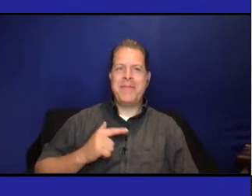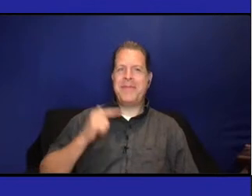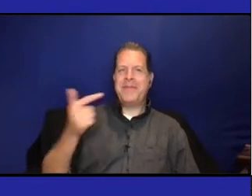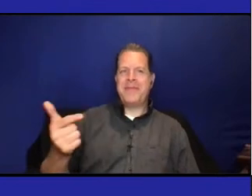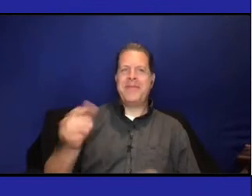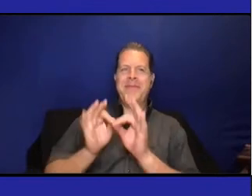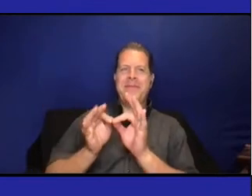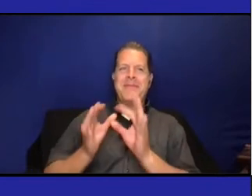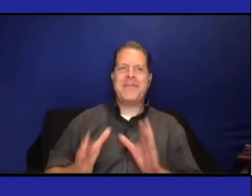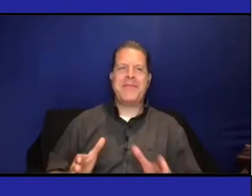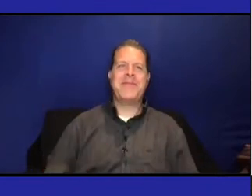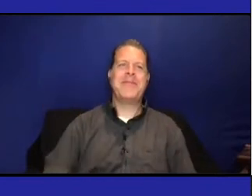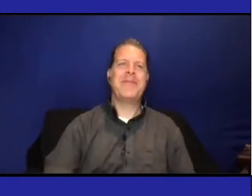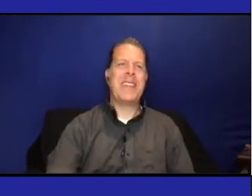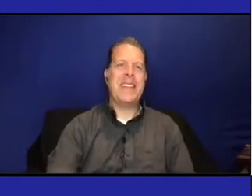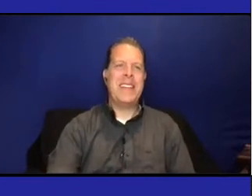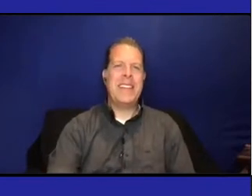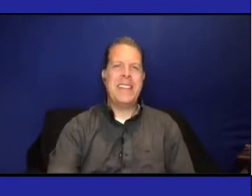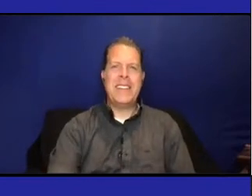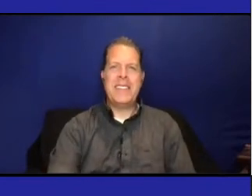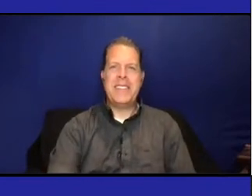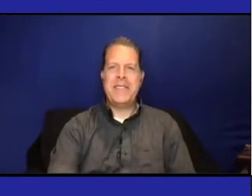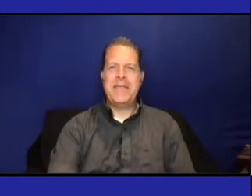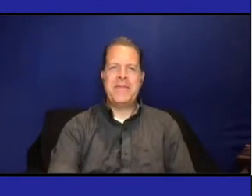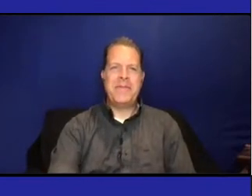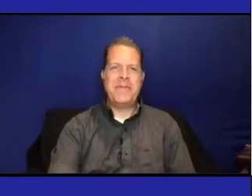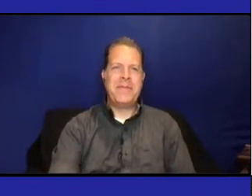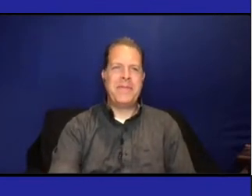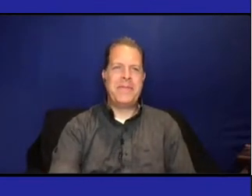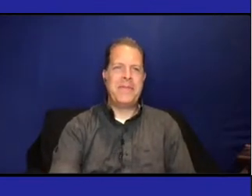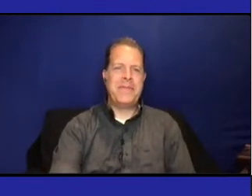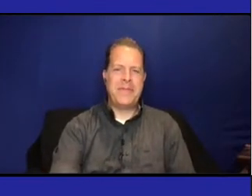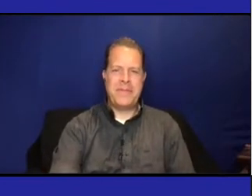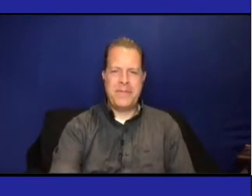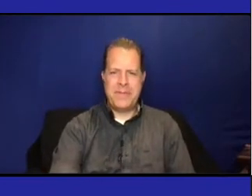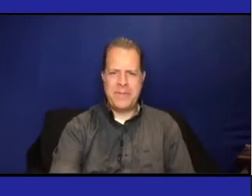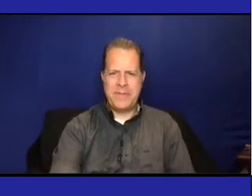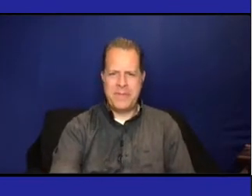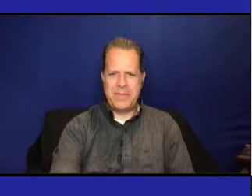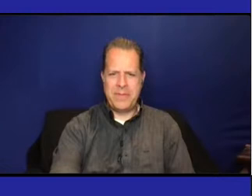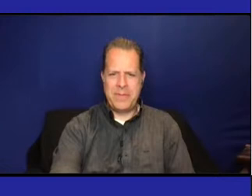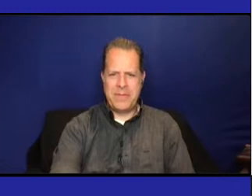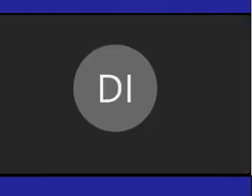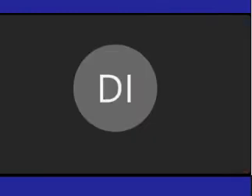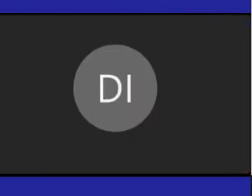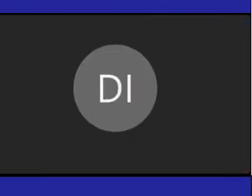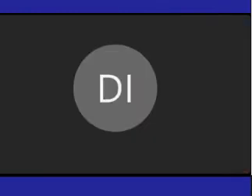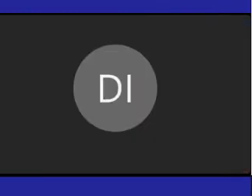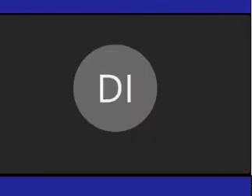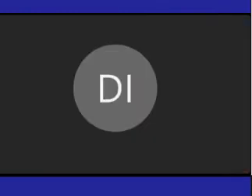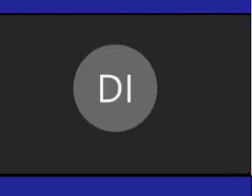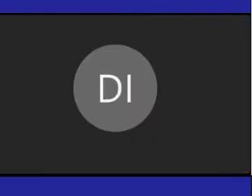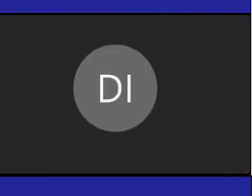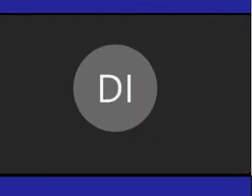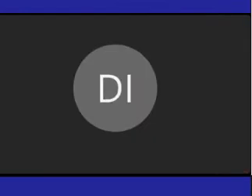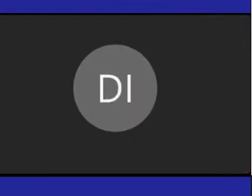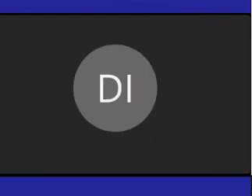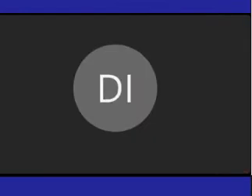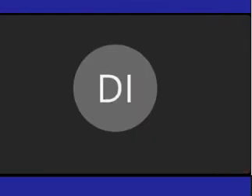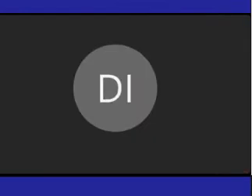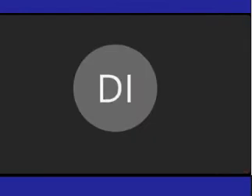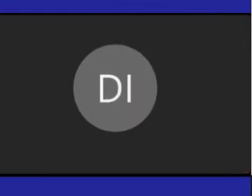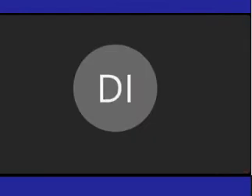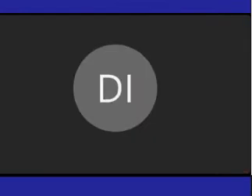CROFL will train up those individuals. They go through a lengthy process of training, so they know the particular